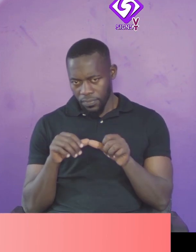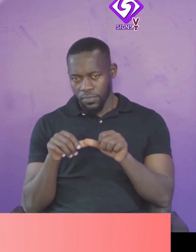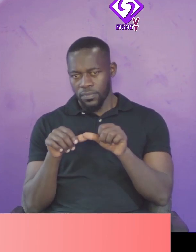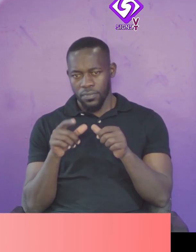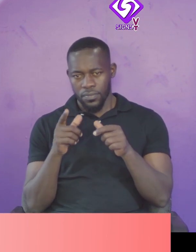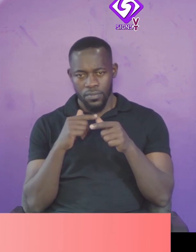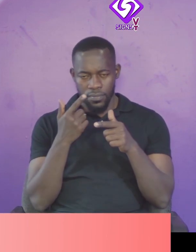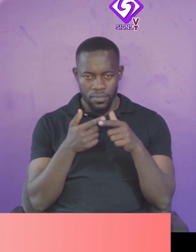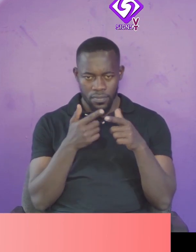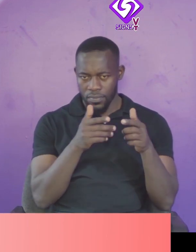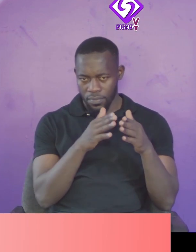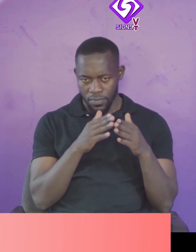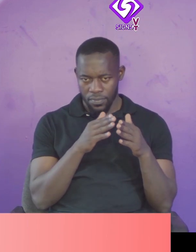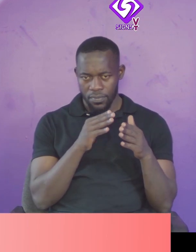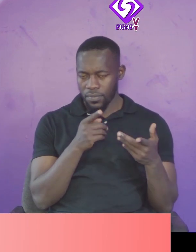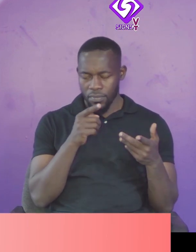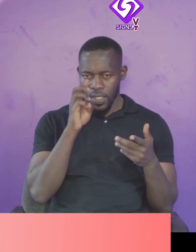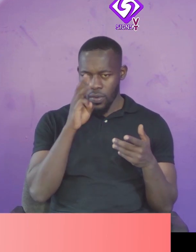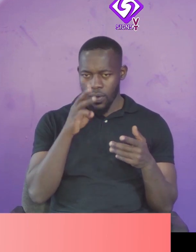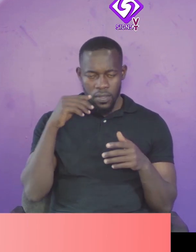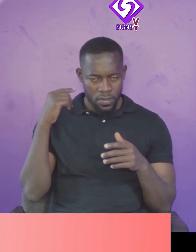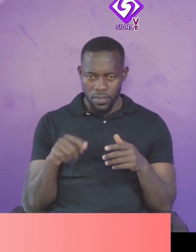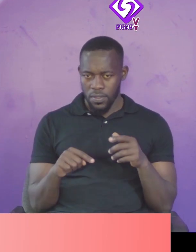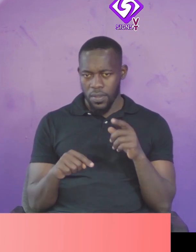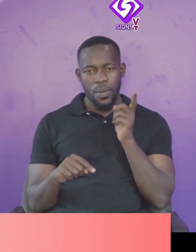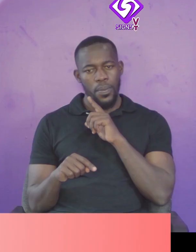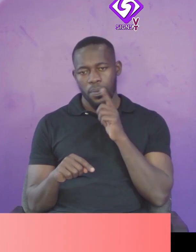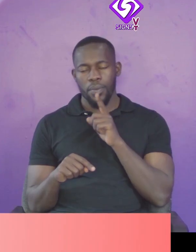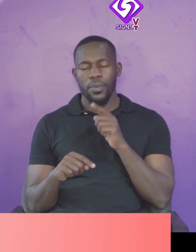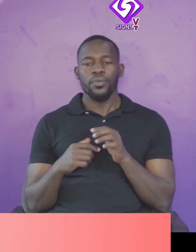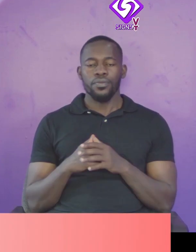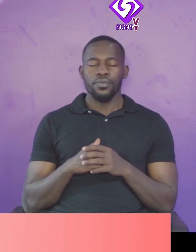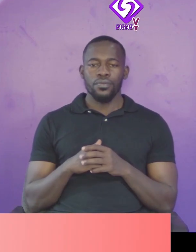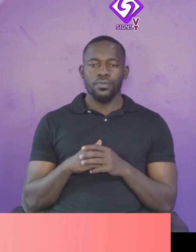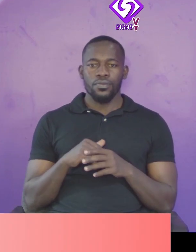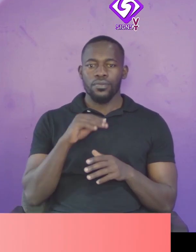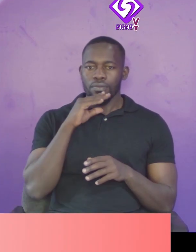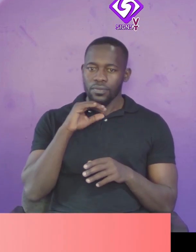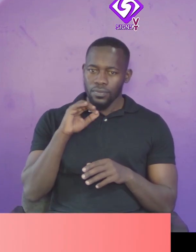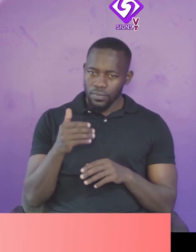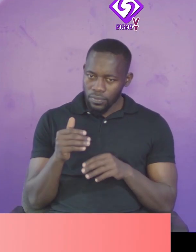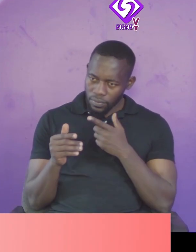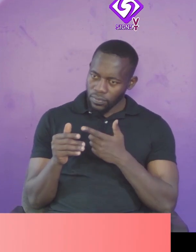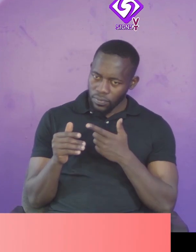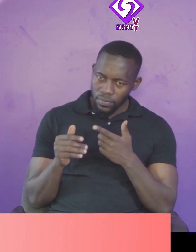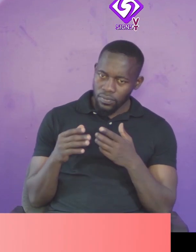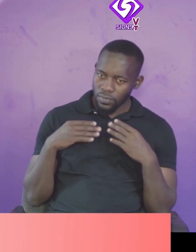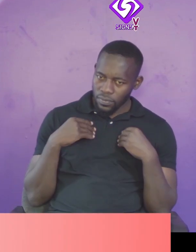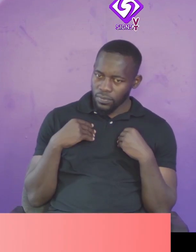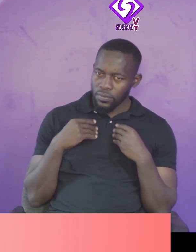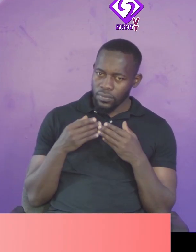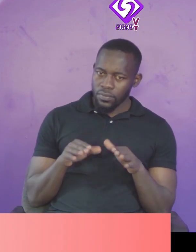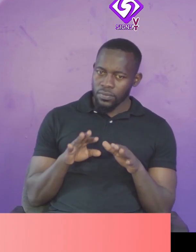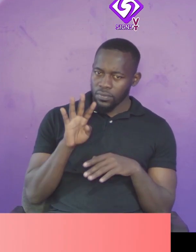so thoroughly. Because in this game, if Manchester City can concede 4 goals in one